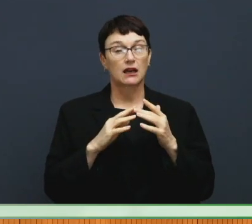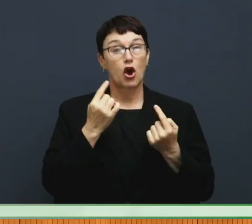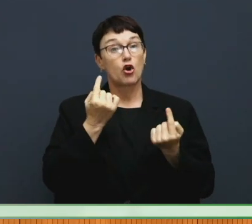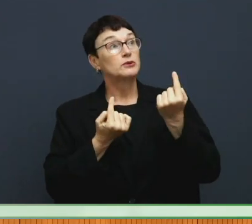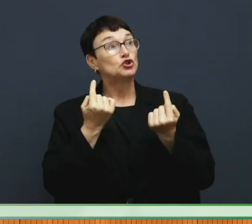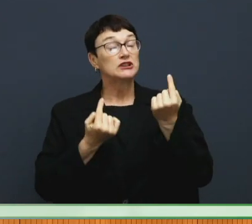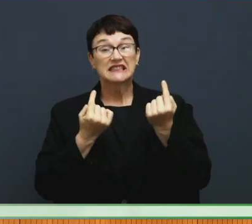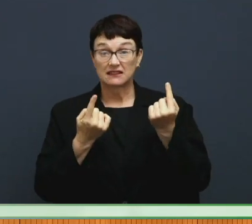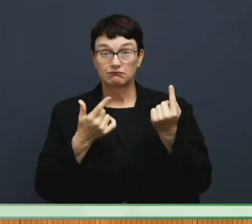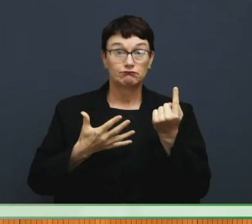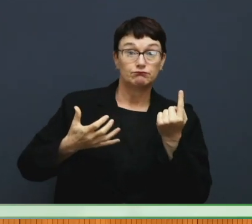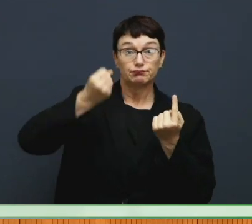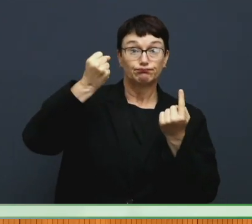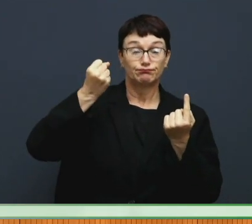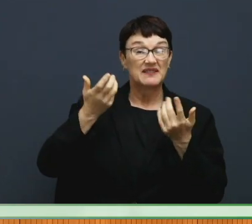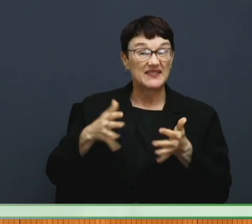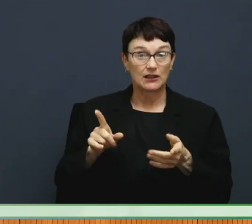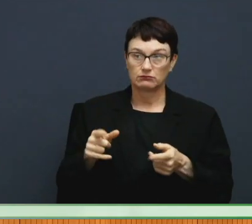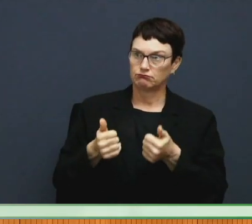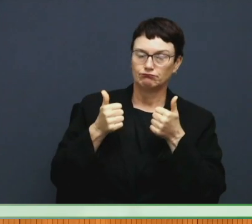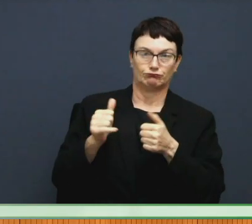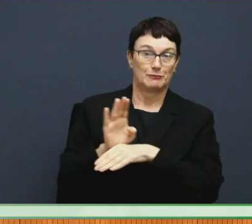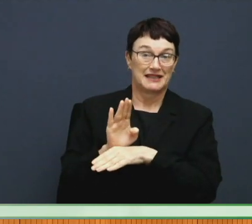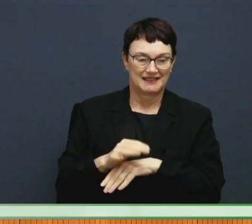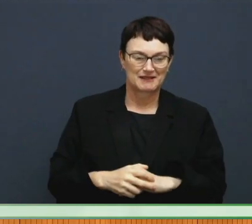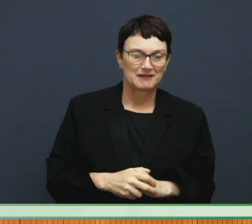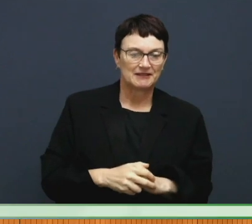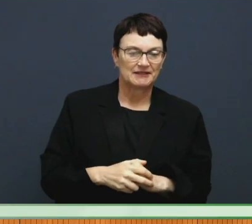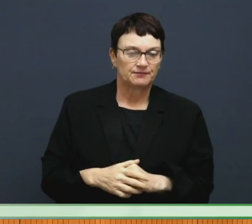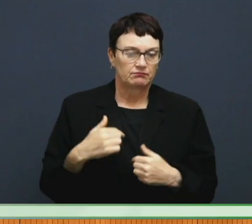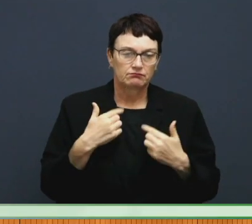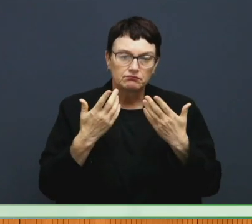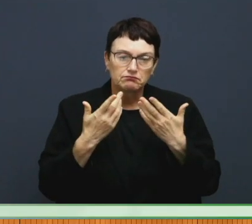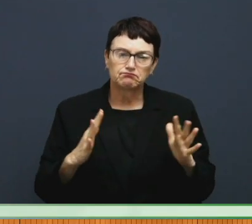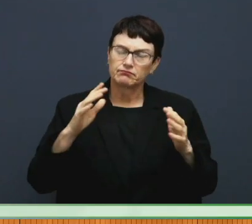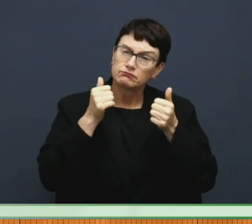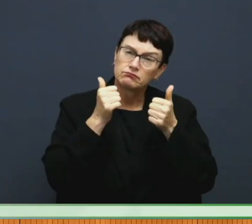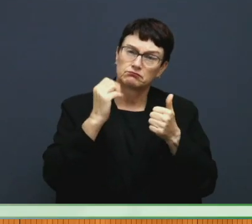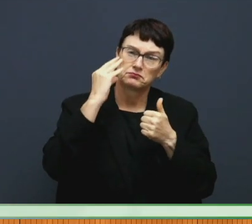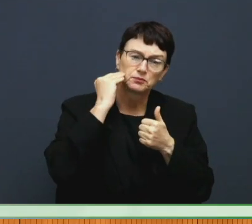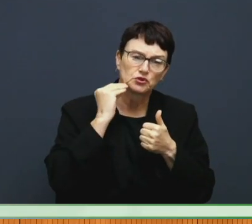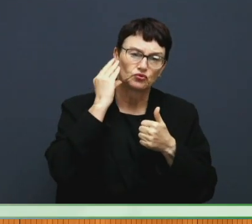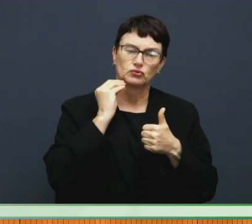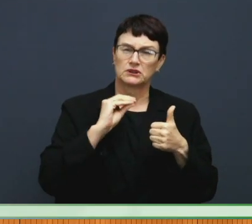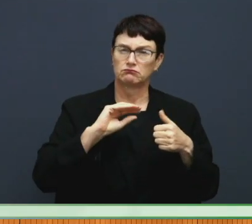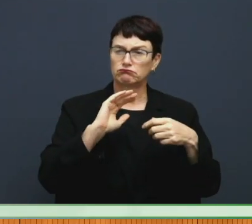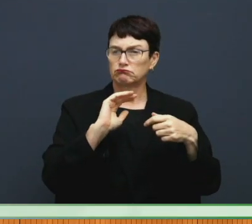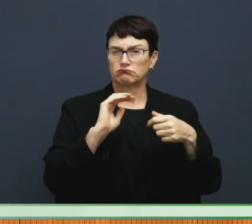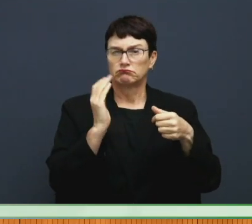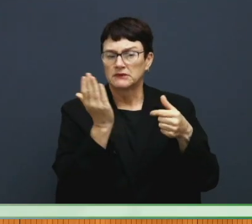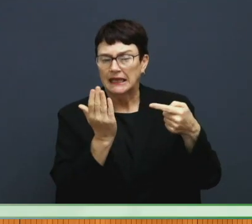And successful experiences and cases. Inclusive education, creating a new